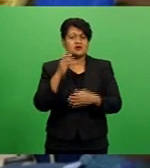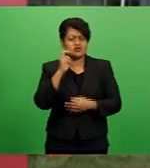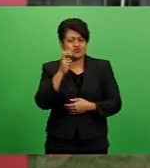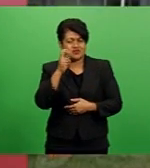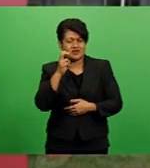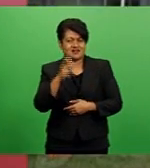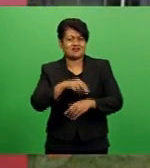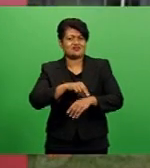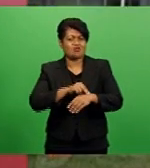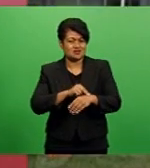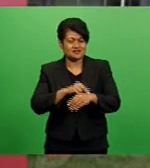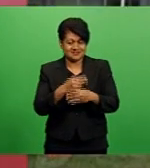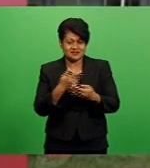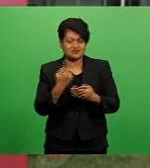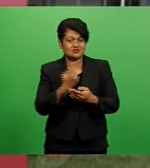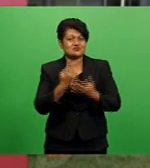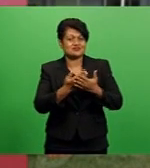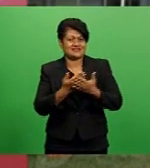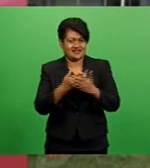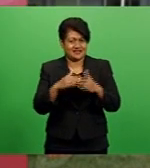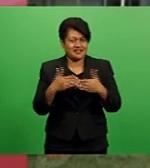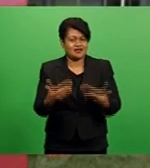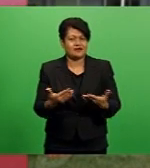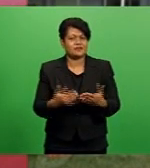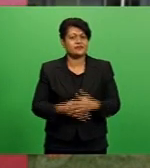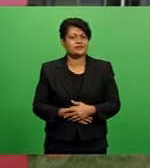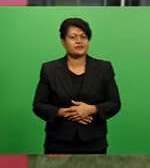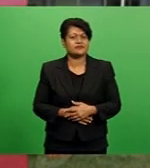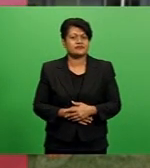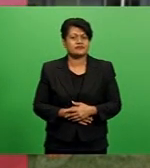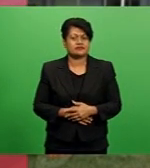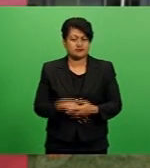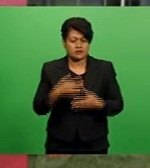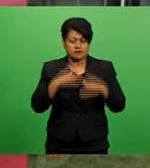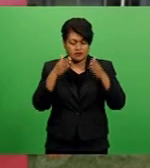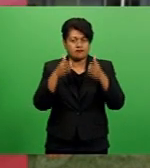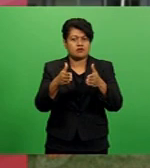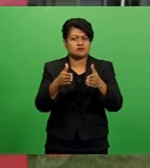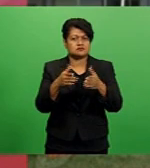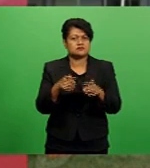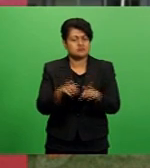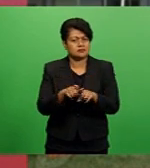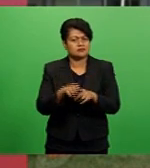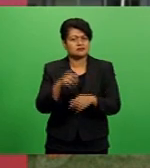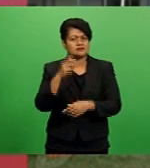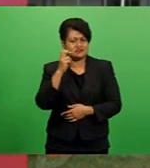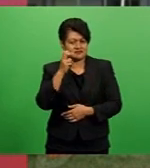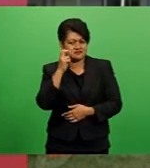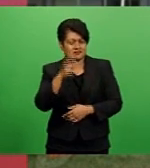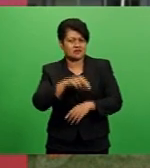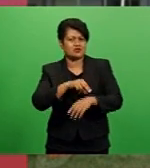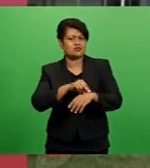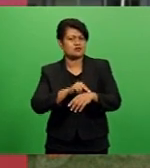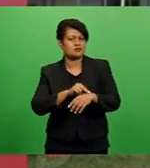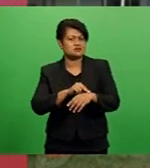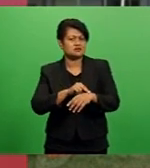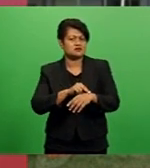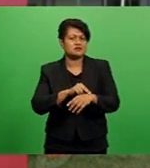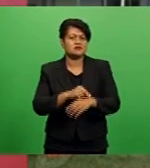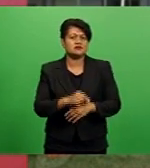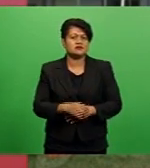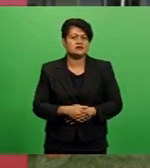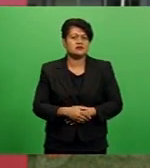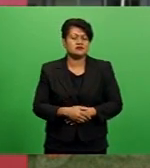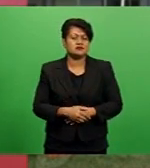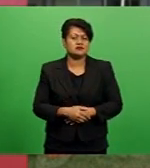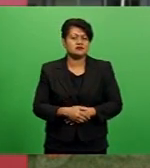doctors. Staff continues to support the postgraduate training for each doctors. So, we've gone